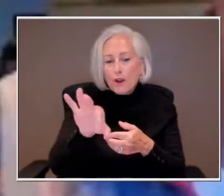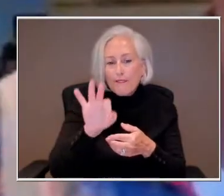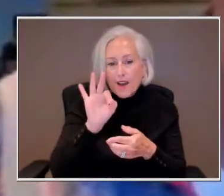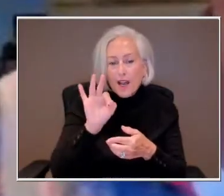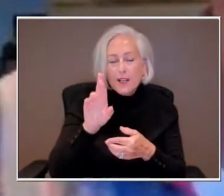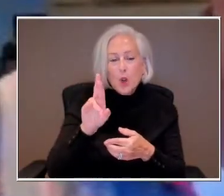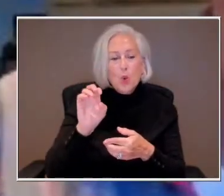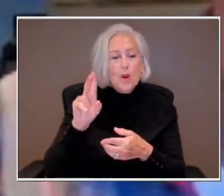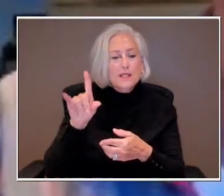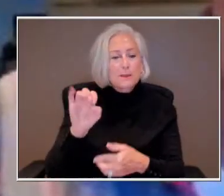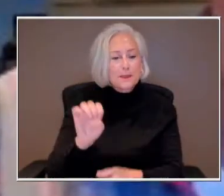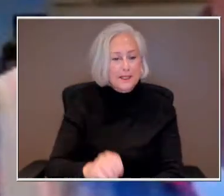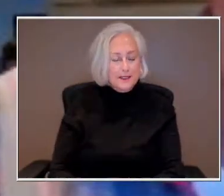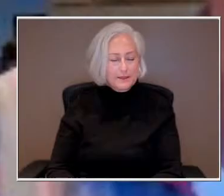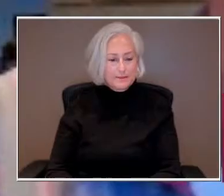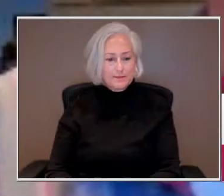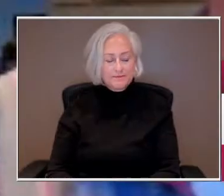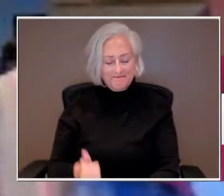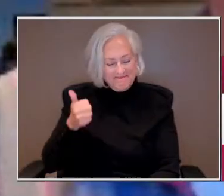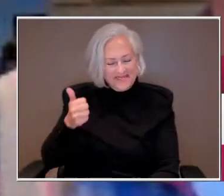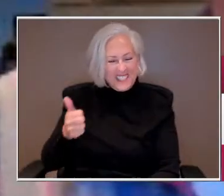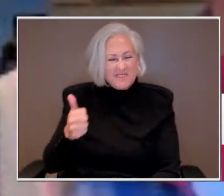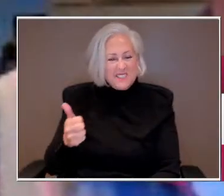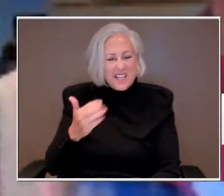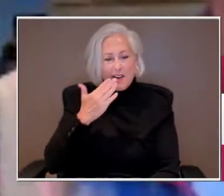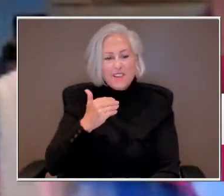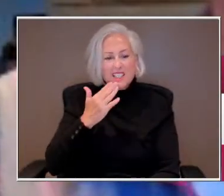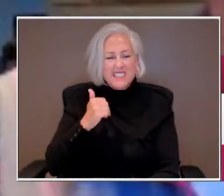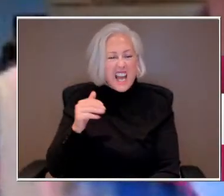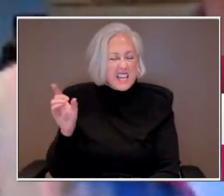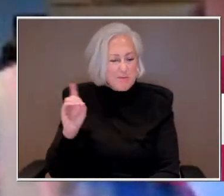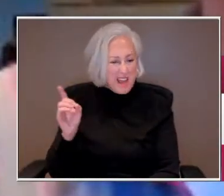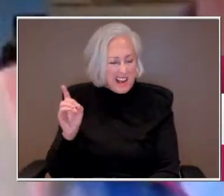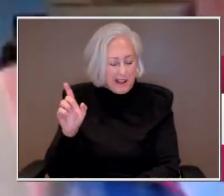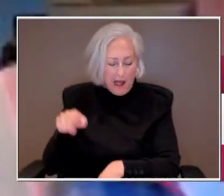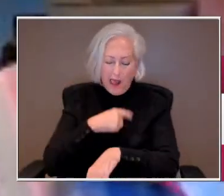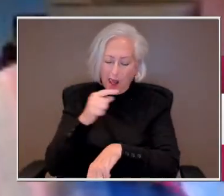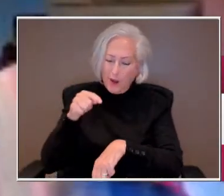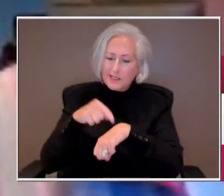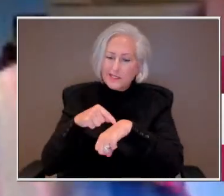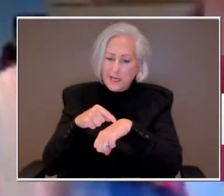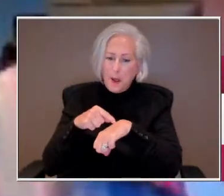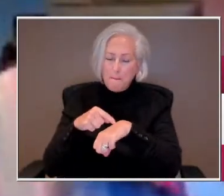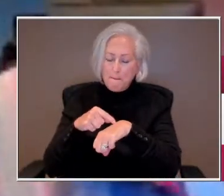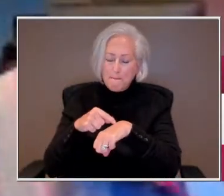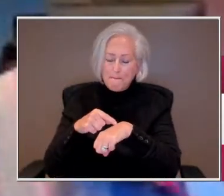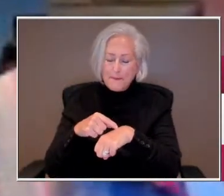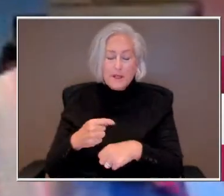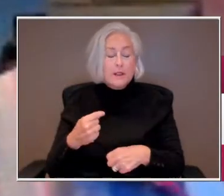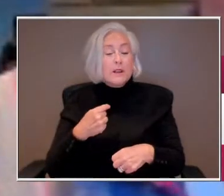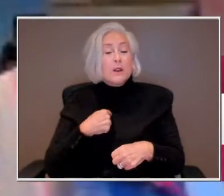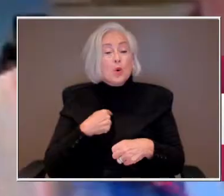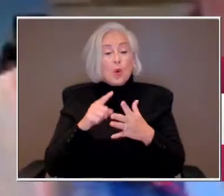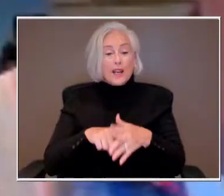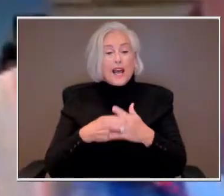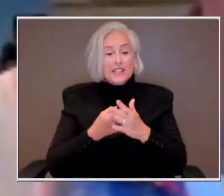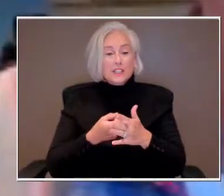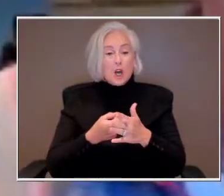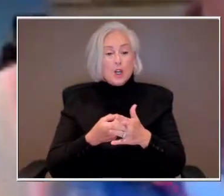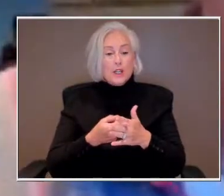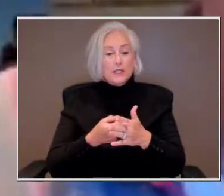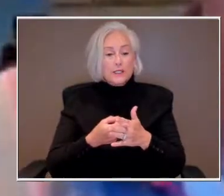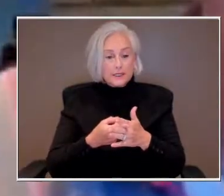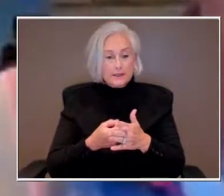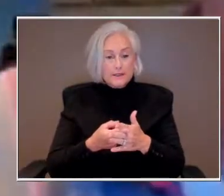Well, he's been diabetic a long time. So when I first started, I kind of cooked out,